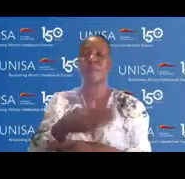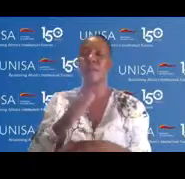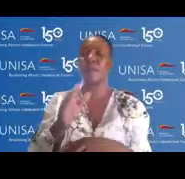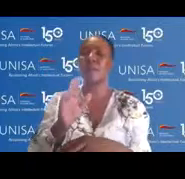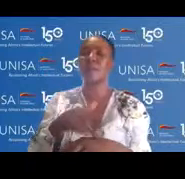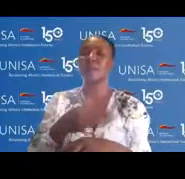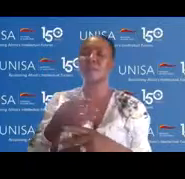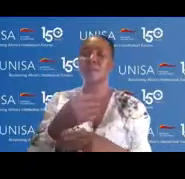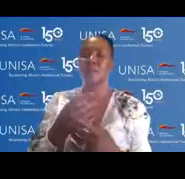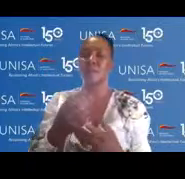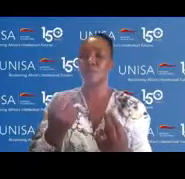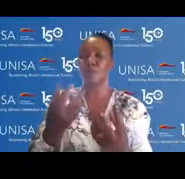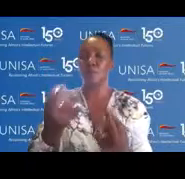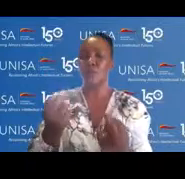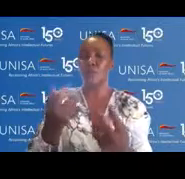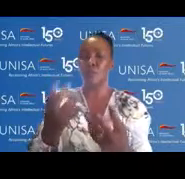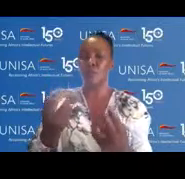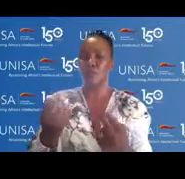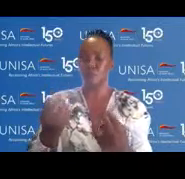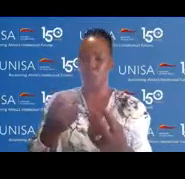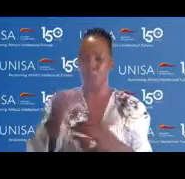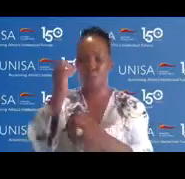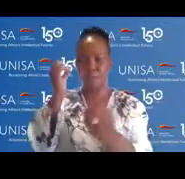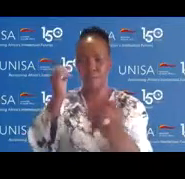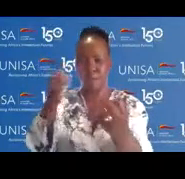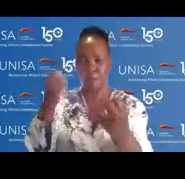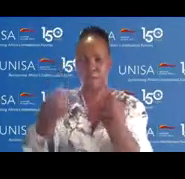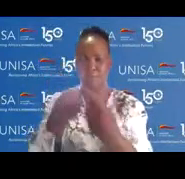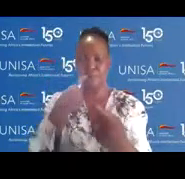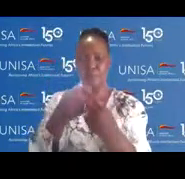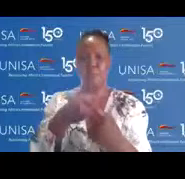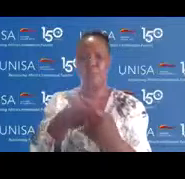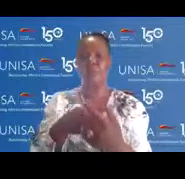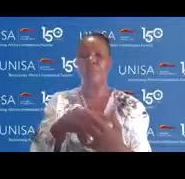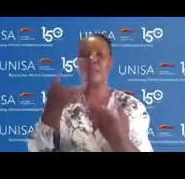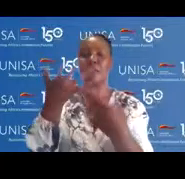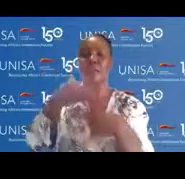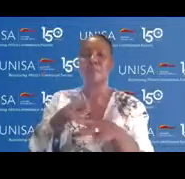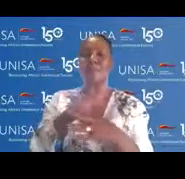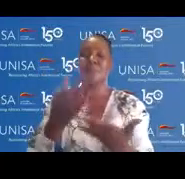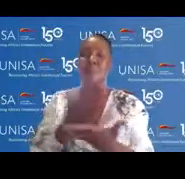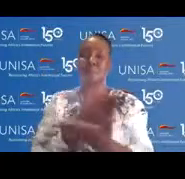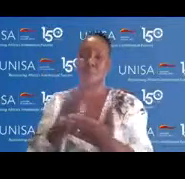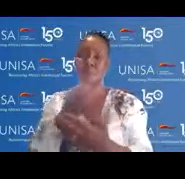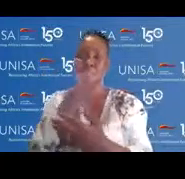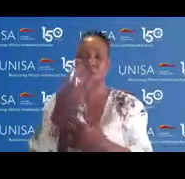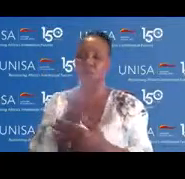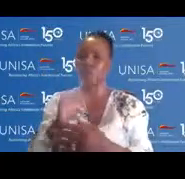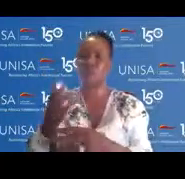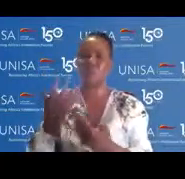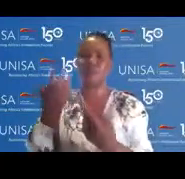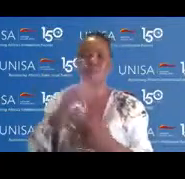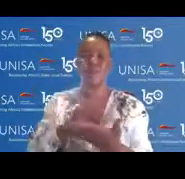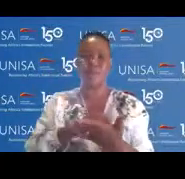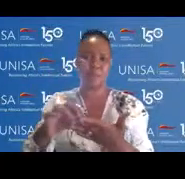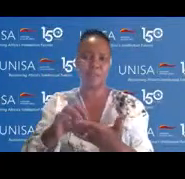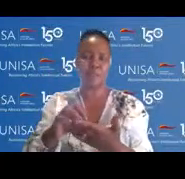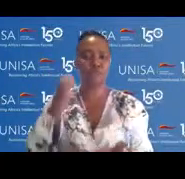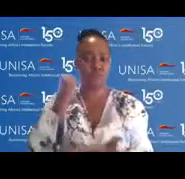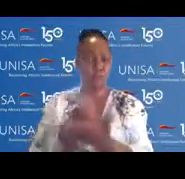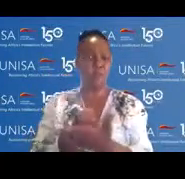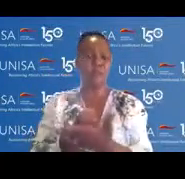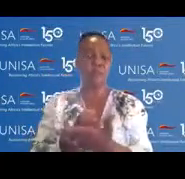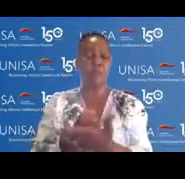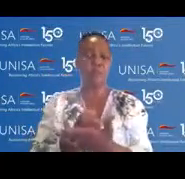website. But tell me, some lecturers said you must not delete cookies. No, definitely you should delete cookies. Remember, they